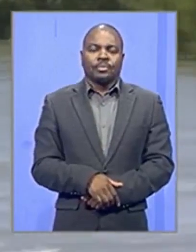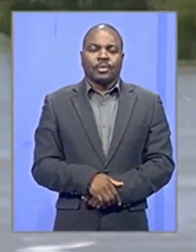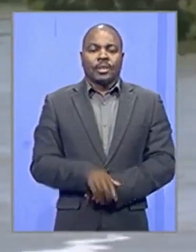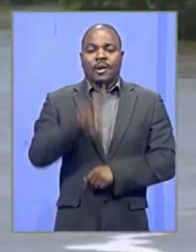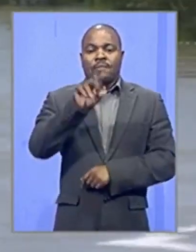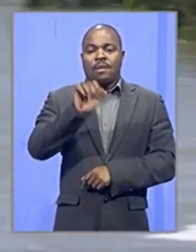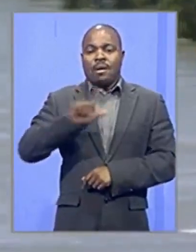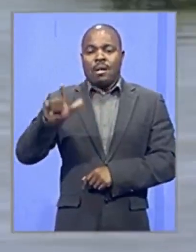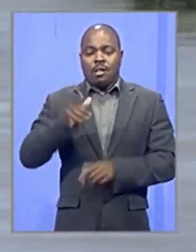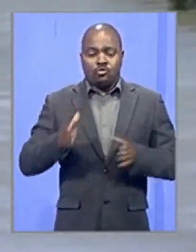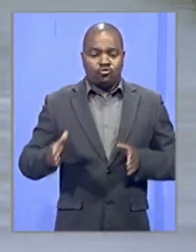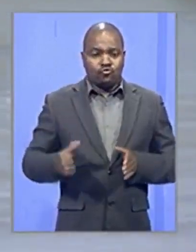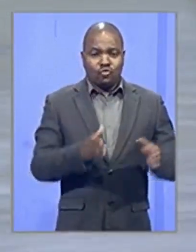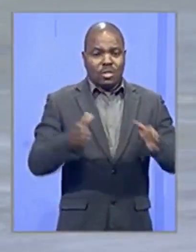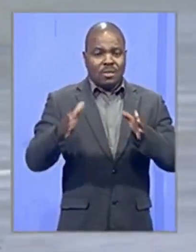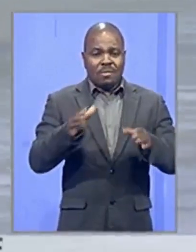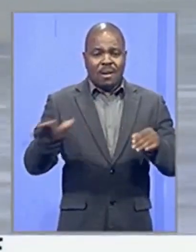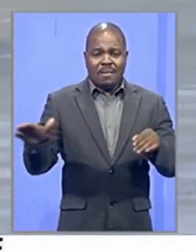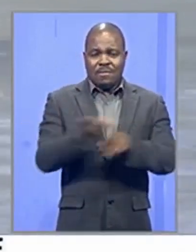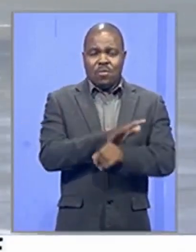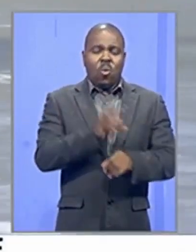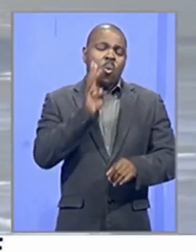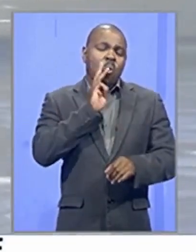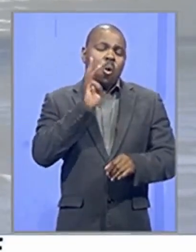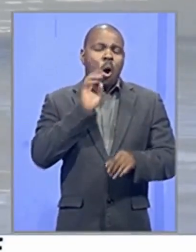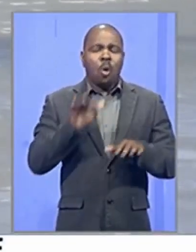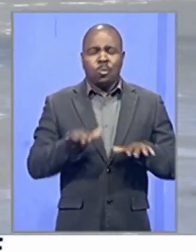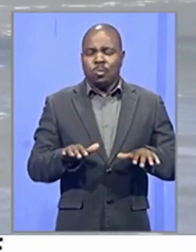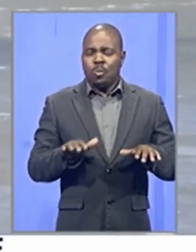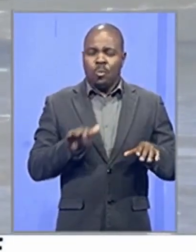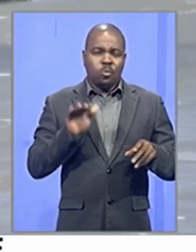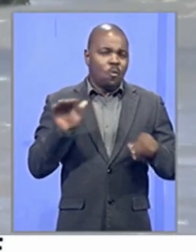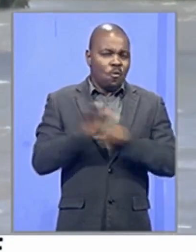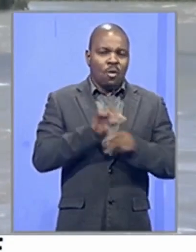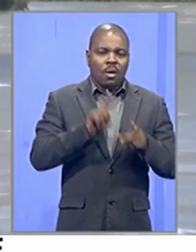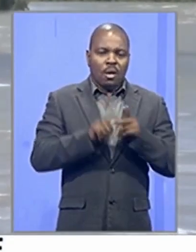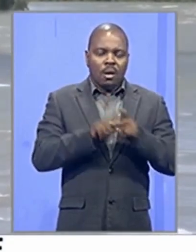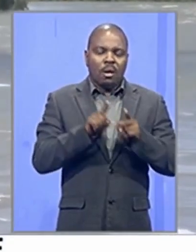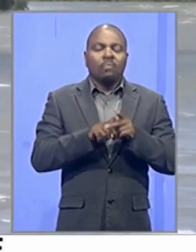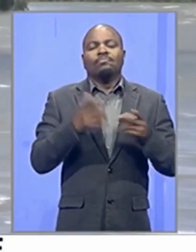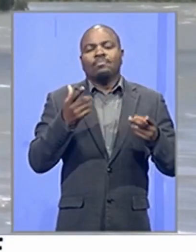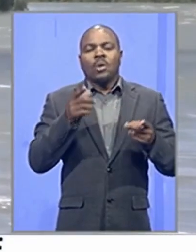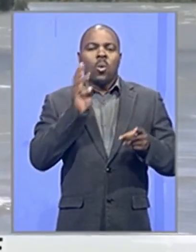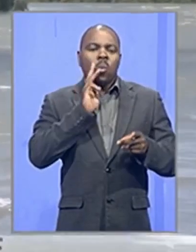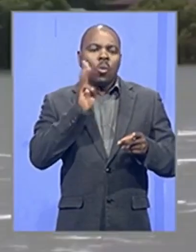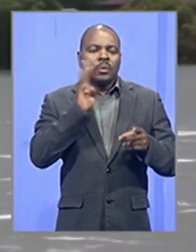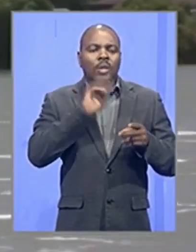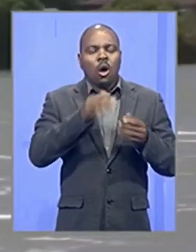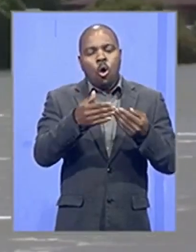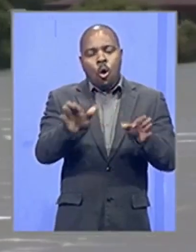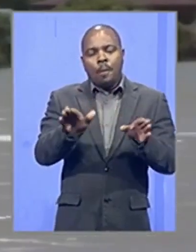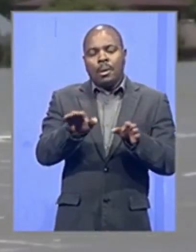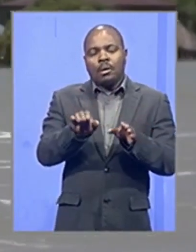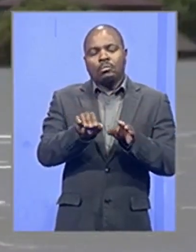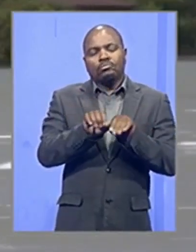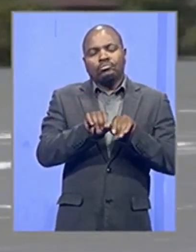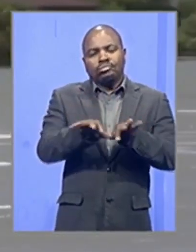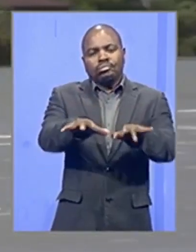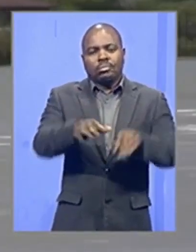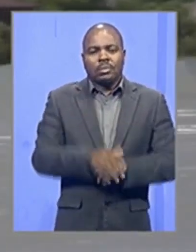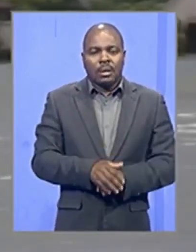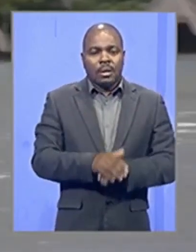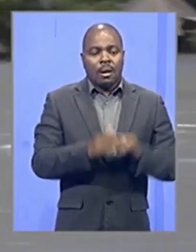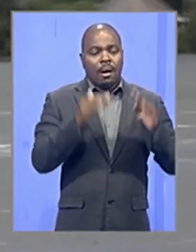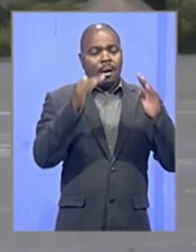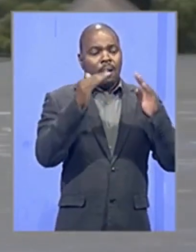Vaal River e tsweletse go fetisa metsi a mantsi a buletsweng. Ka jalo, dikago di le dintsi